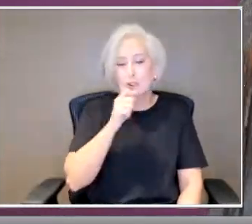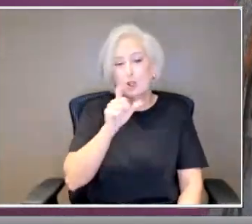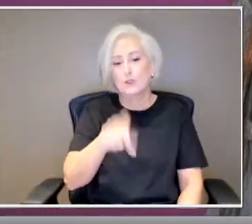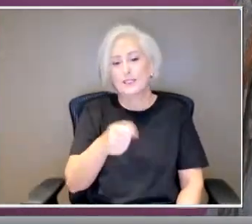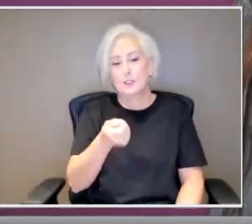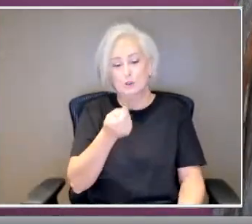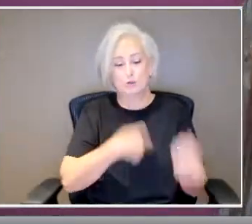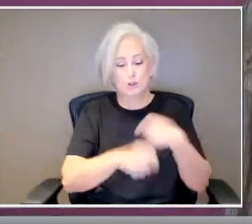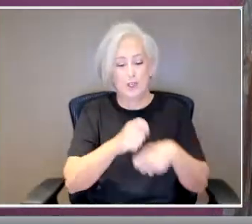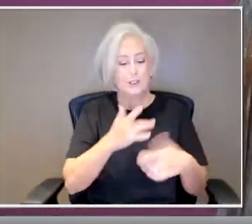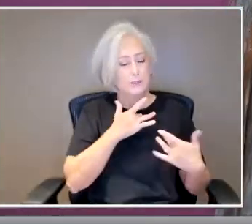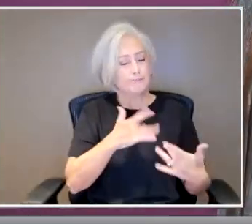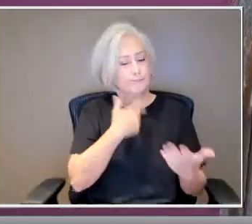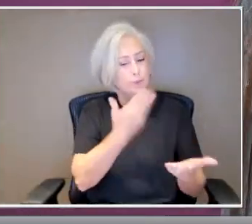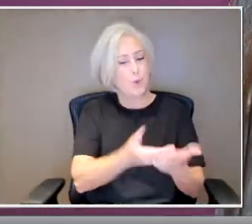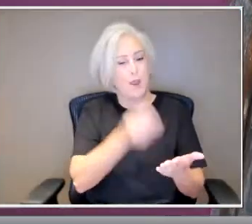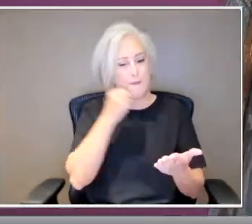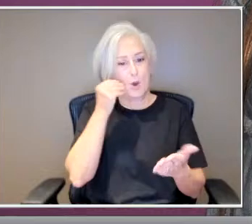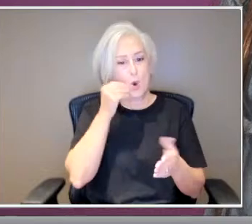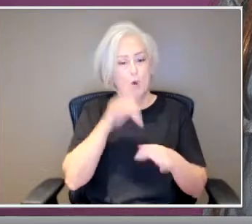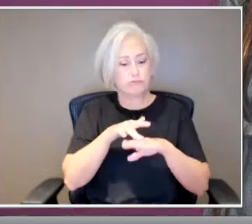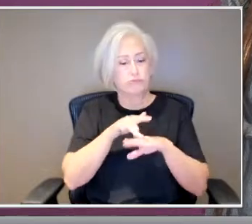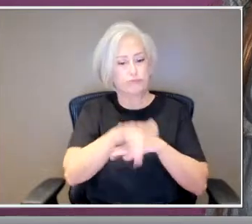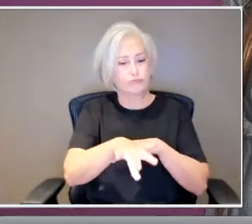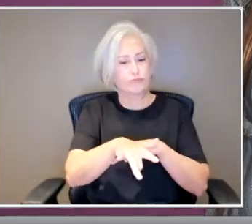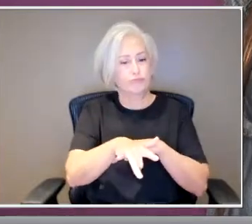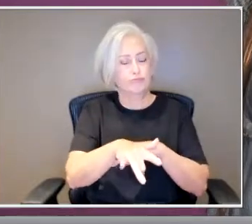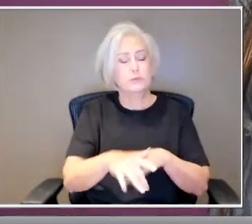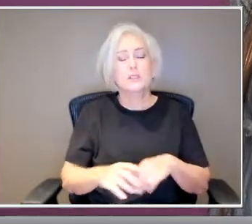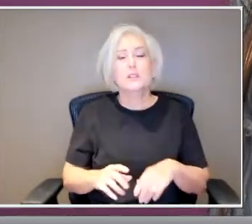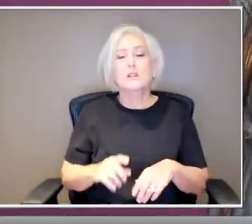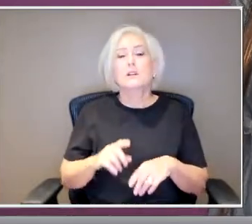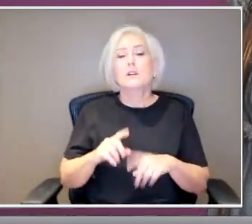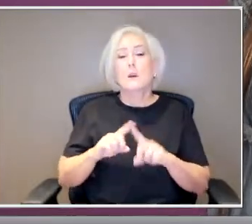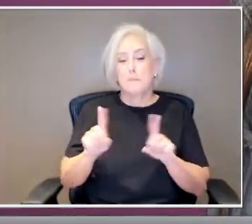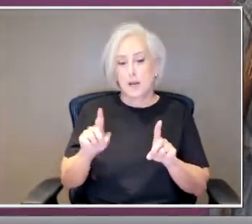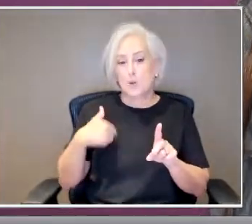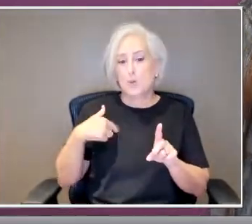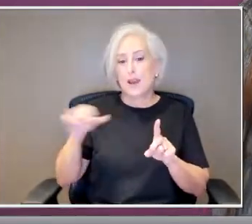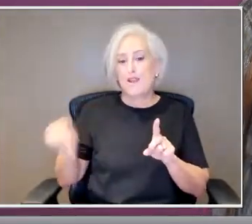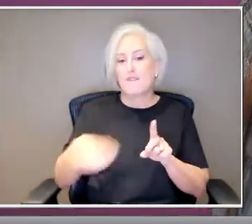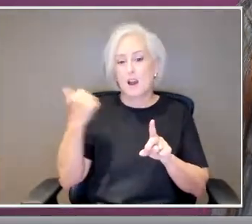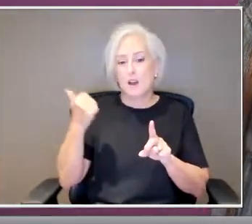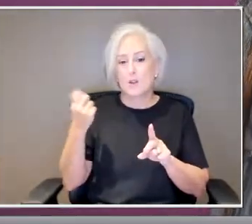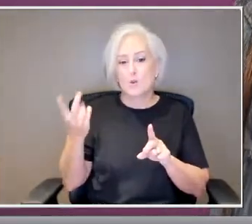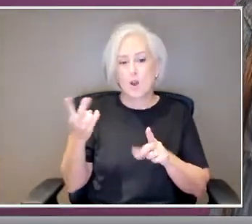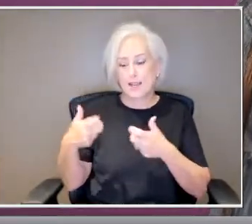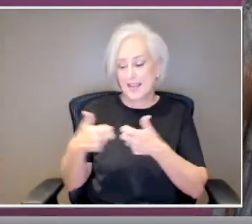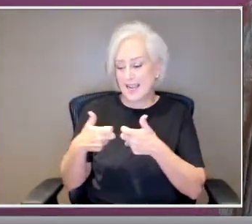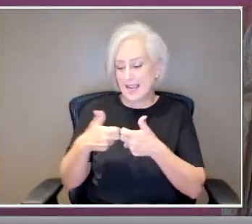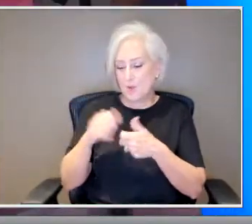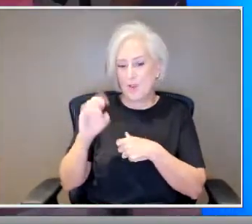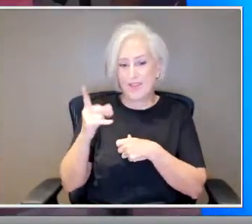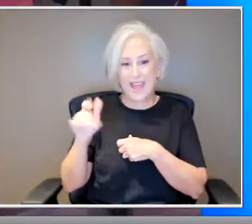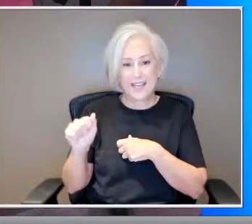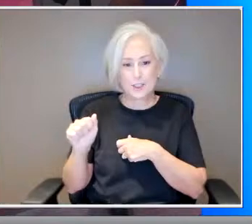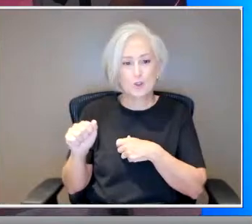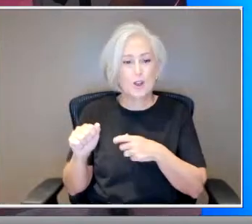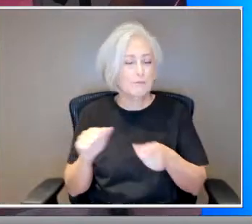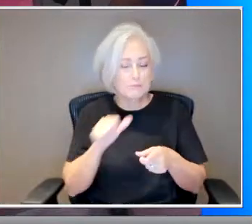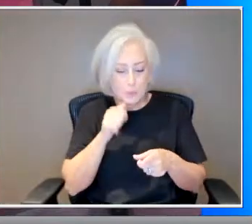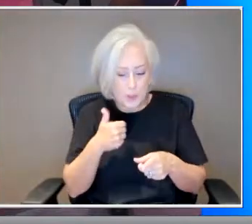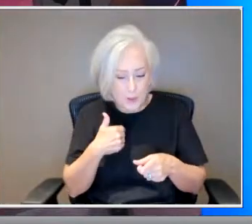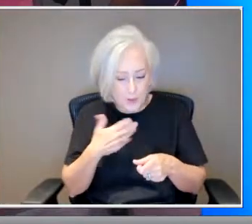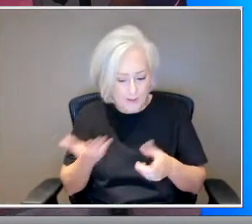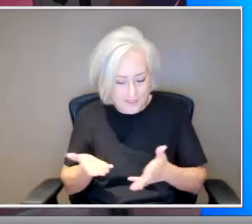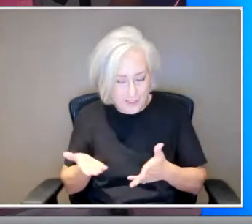time. But yeah, there's a backup battery that comes with an extra. Oh, we don't have it here. But It'll have, these